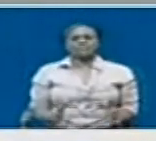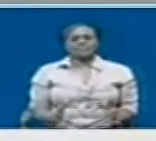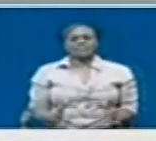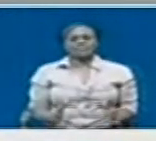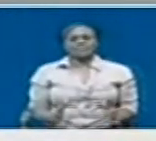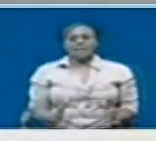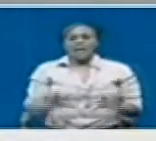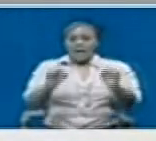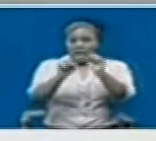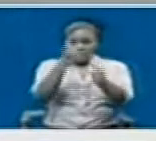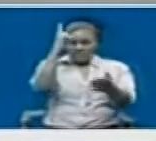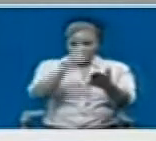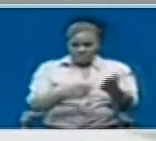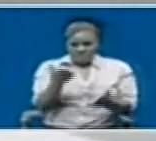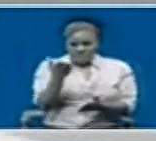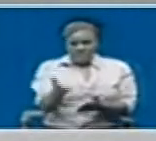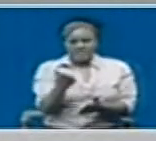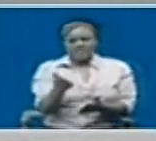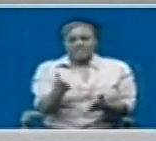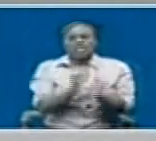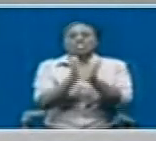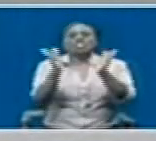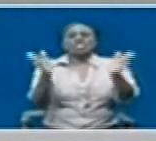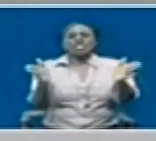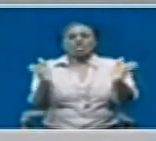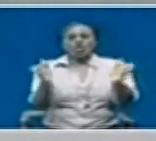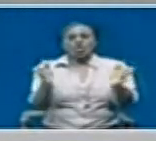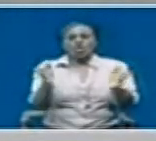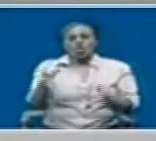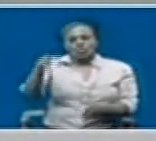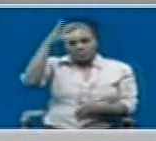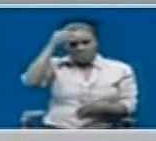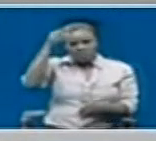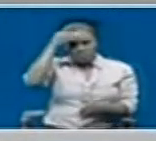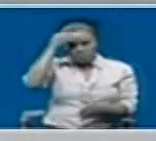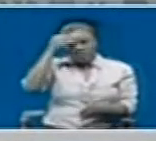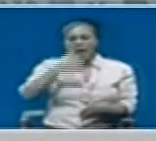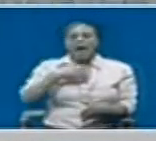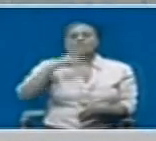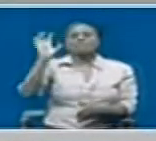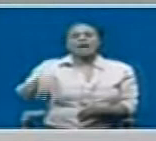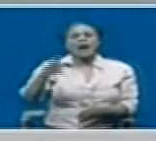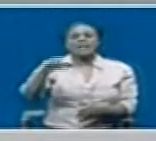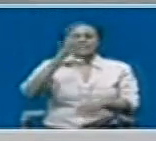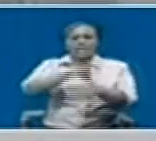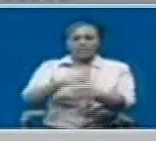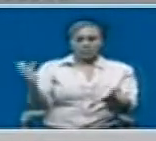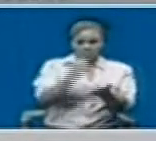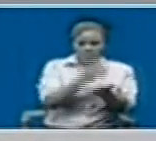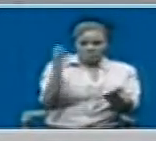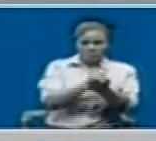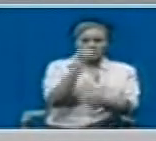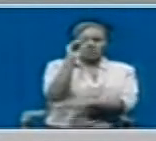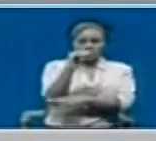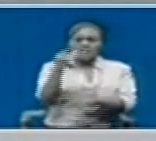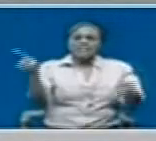end of the day, you find those are generally the courses which are moving, and that's where we get most of the recruitment requests.